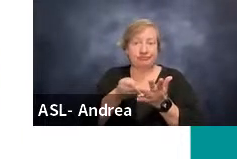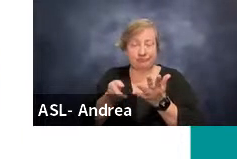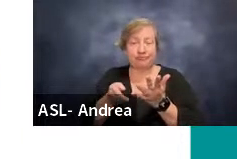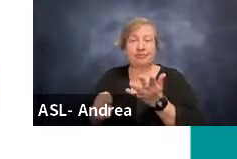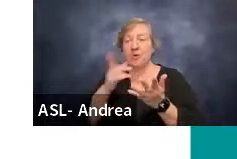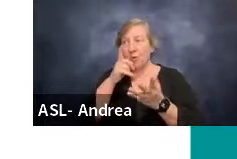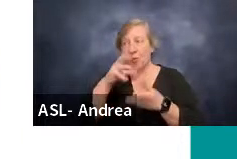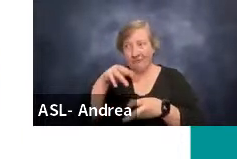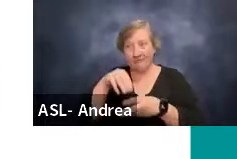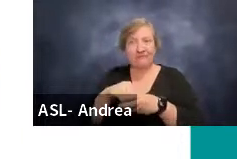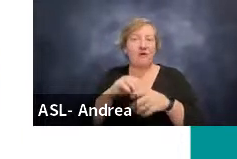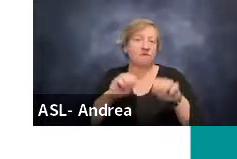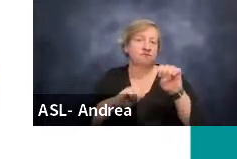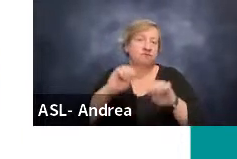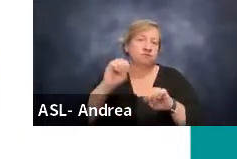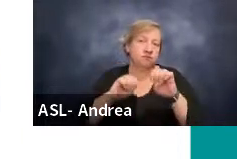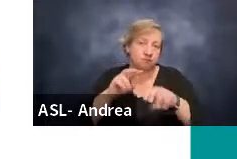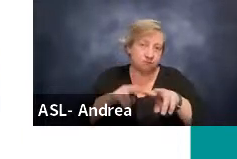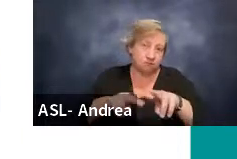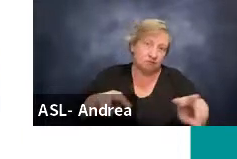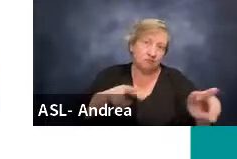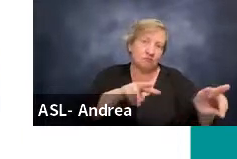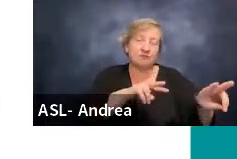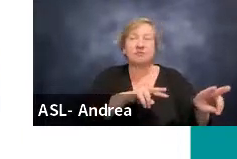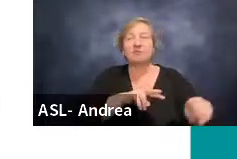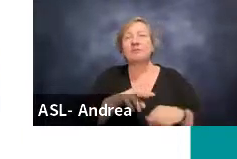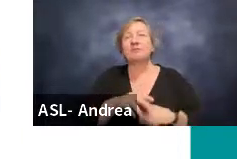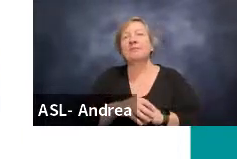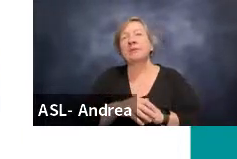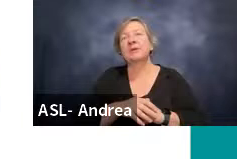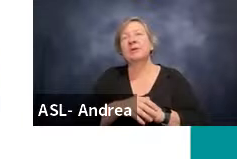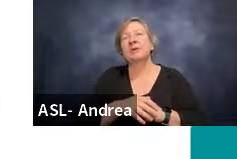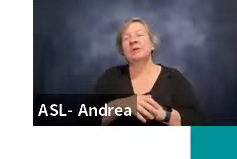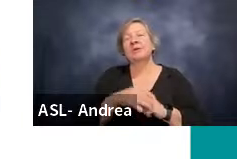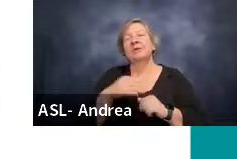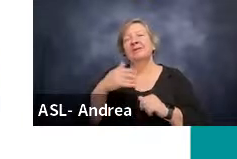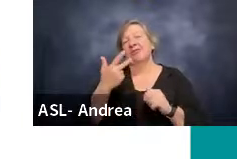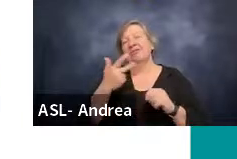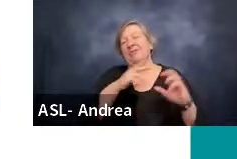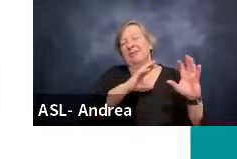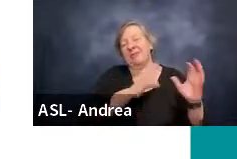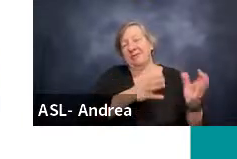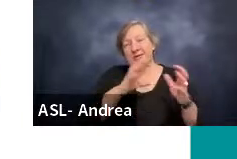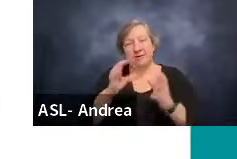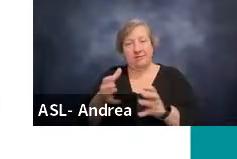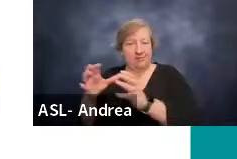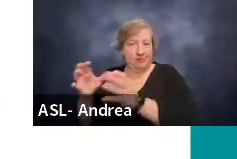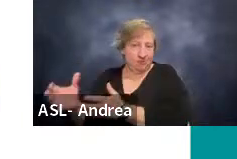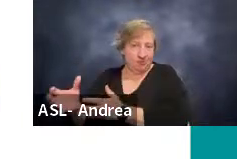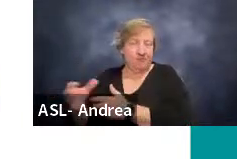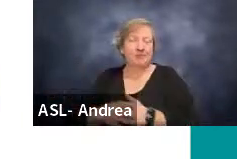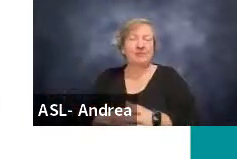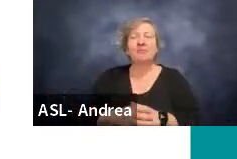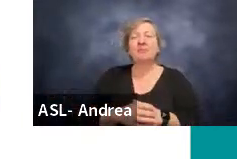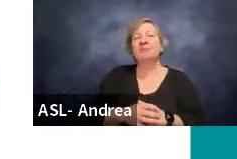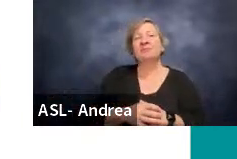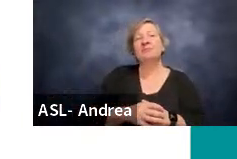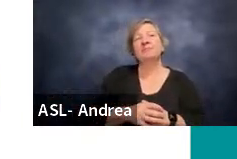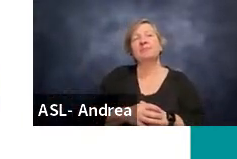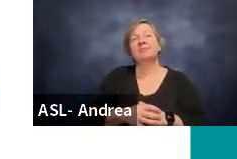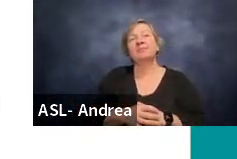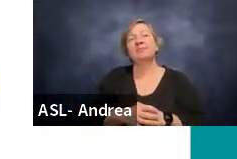evaluation. And we've grouped those into kind of 3 categories. We are looking